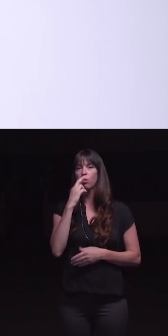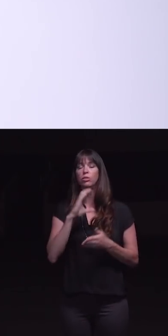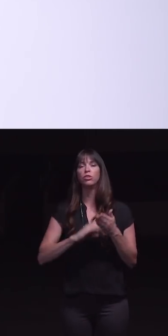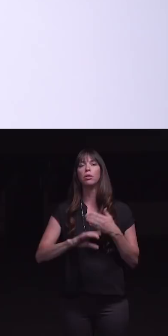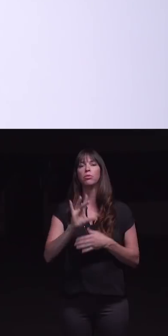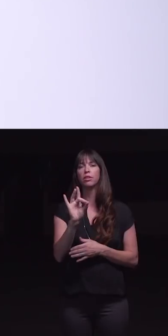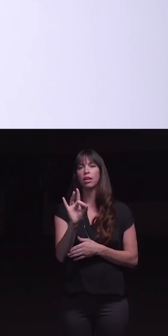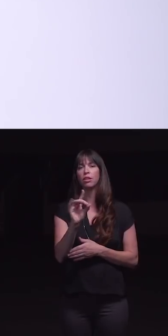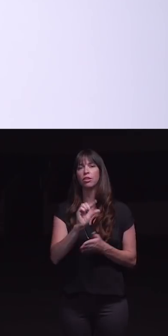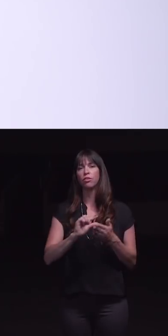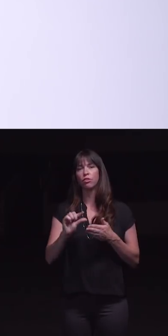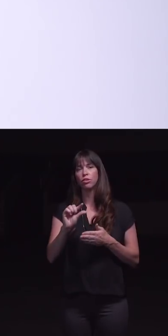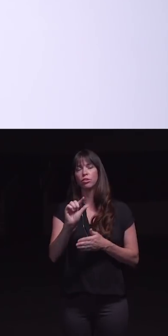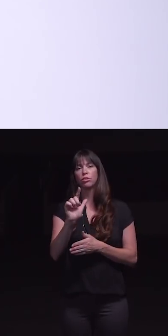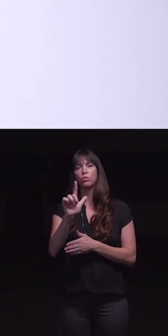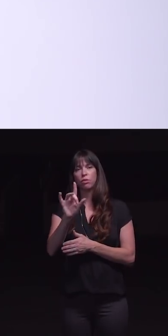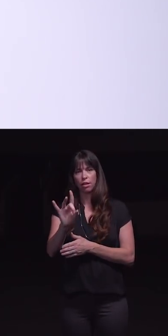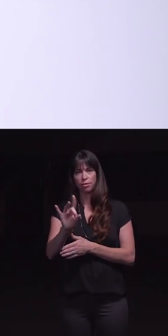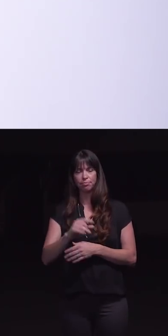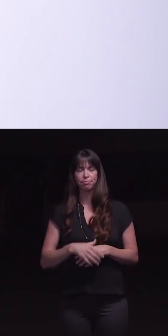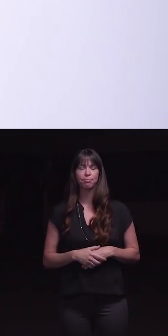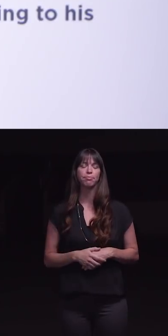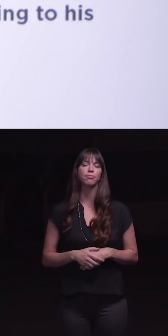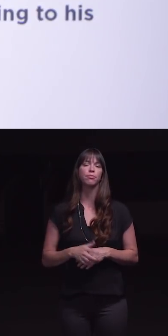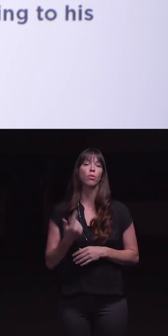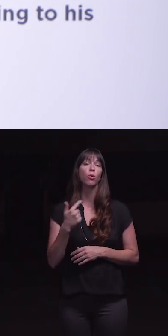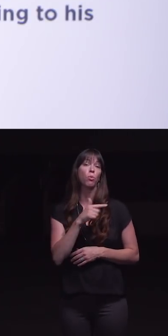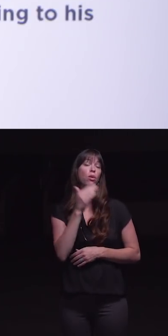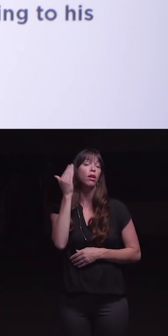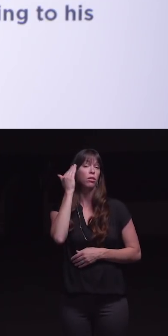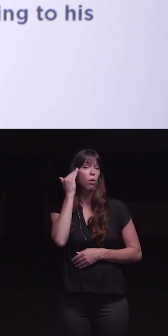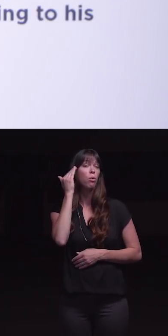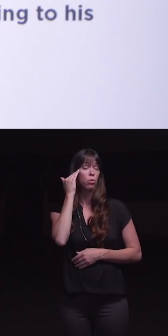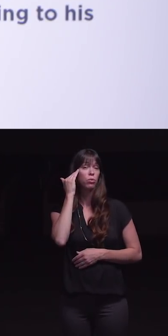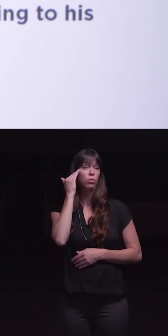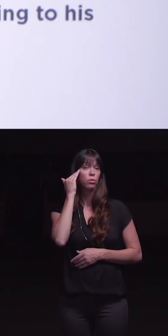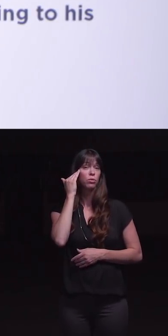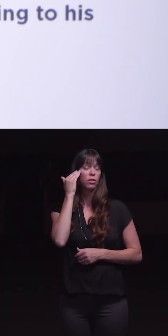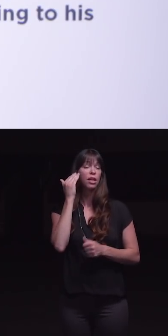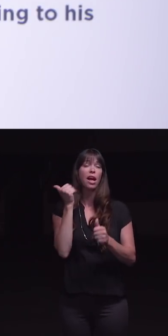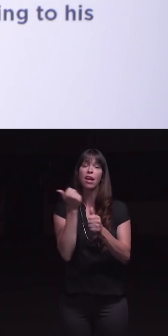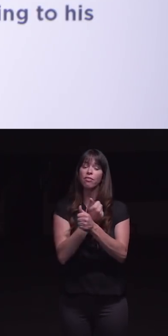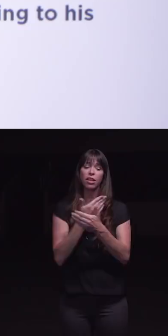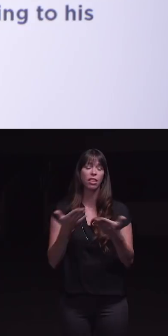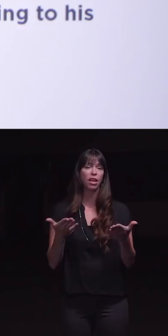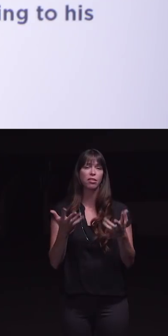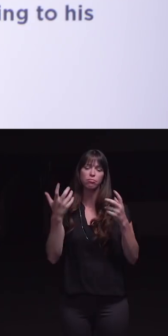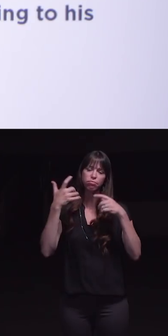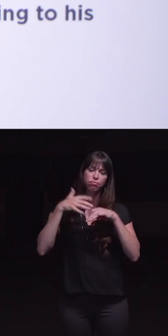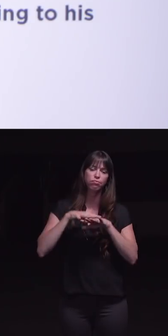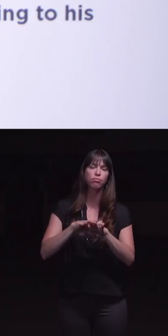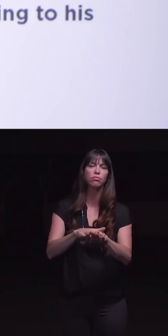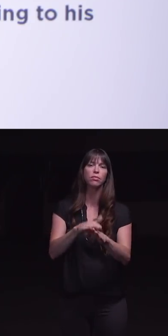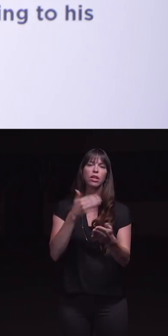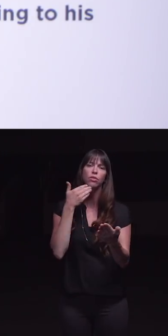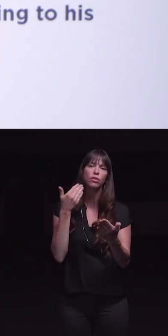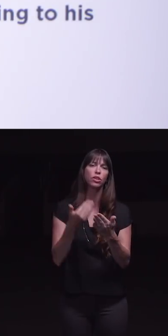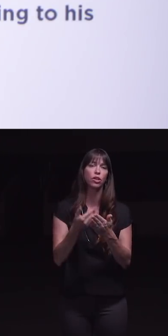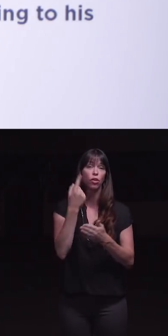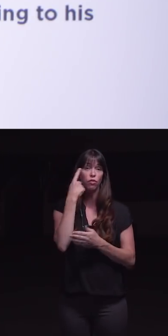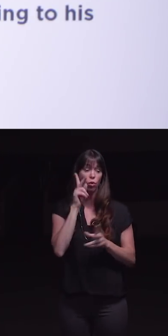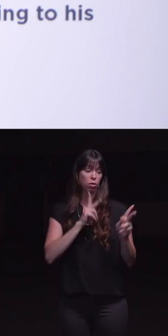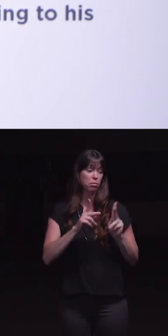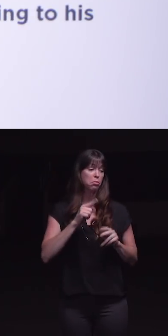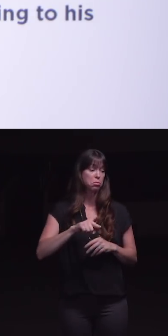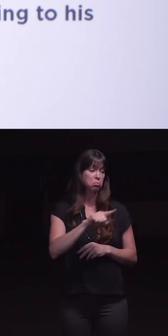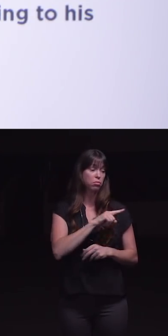Romans chapter 8, verse 28. And we know that in all things, God works for the good of